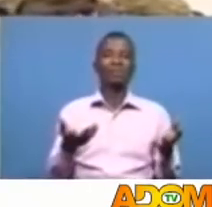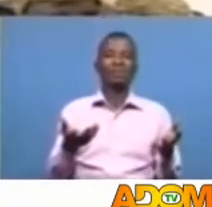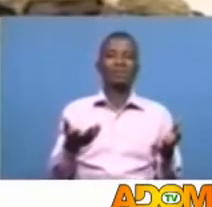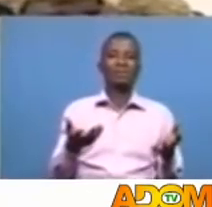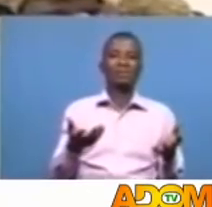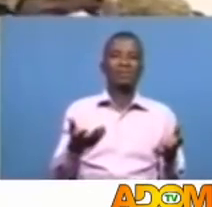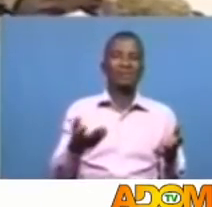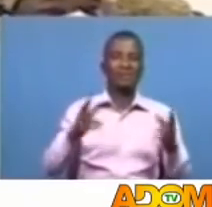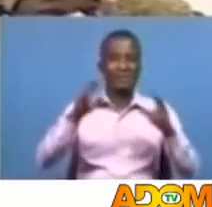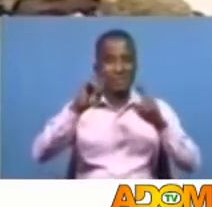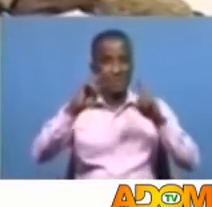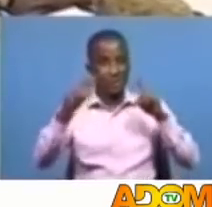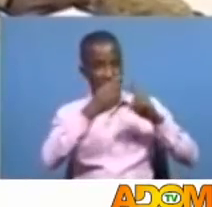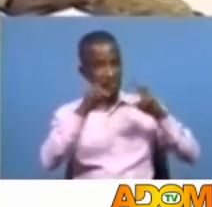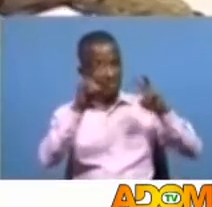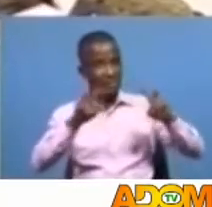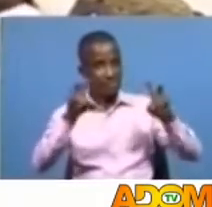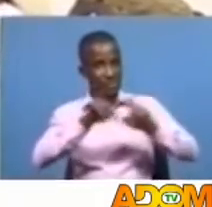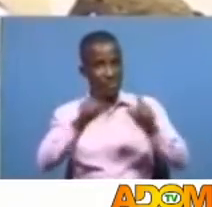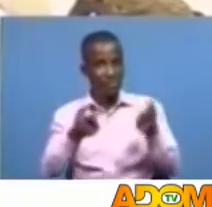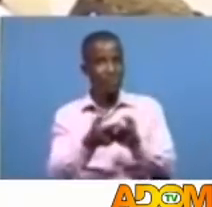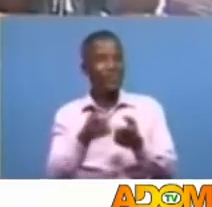panel forms that view of you.